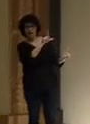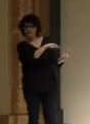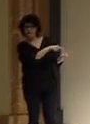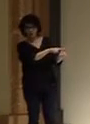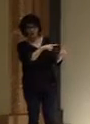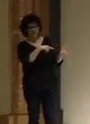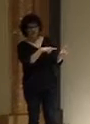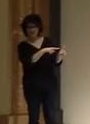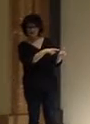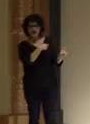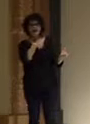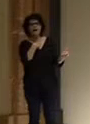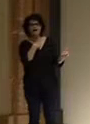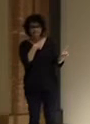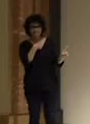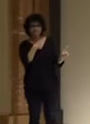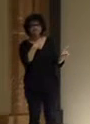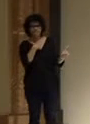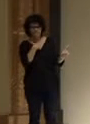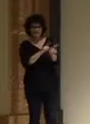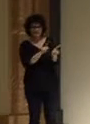start can also put you backwards.